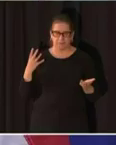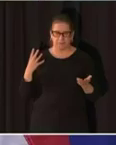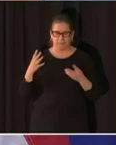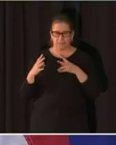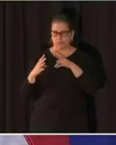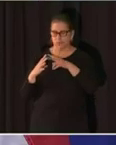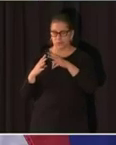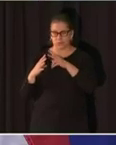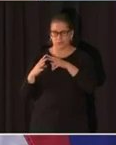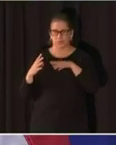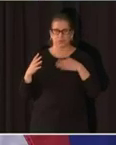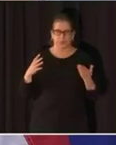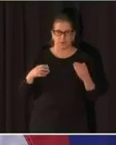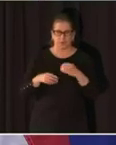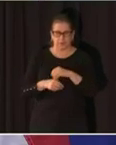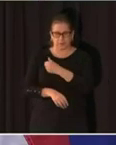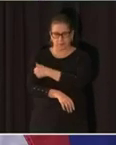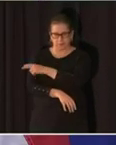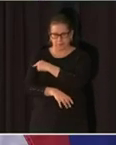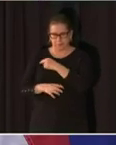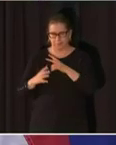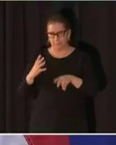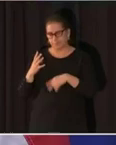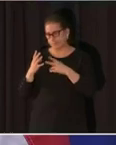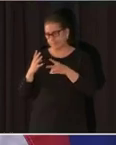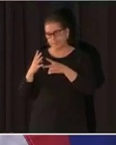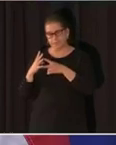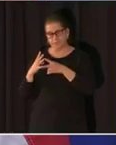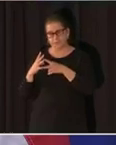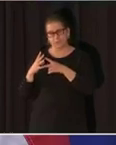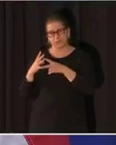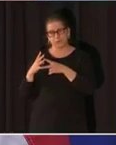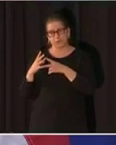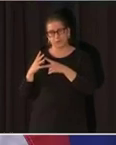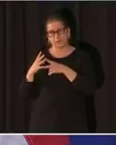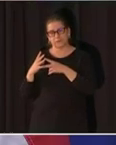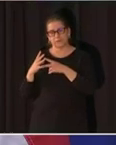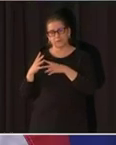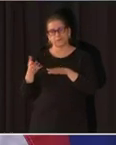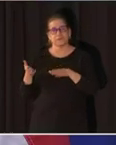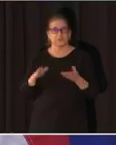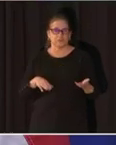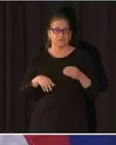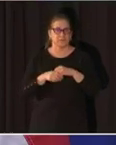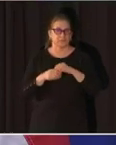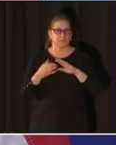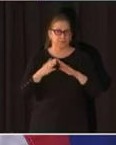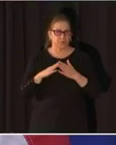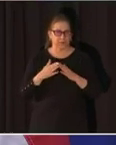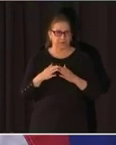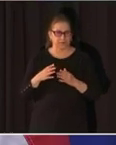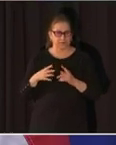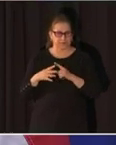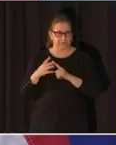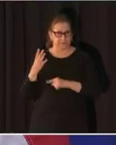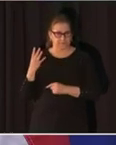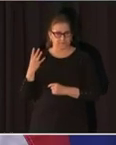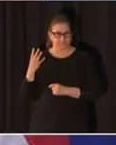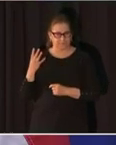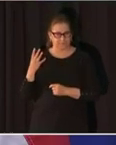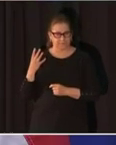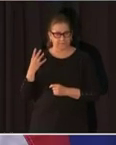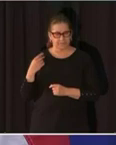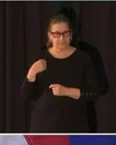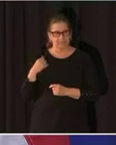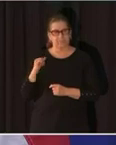admitted, and 2 residents passed away in the community. We know that we have cases at several shelters around